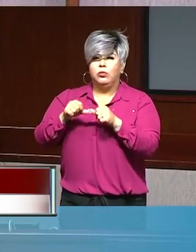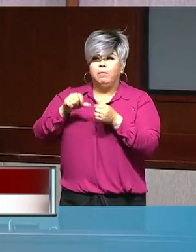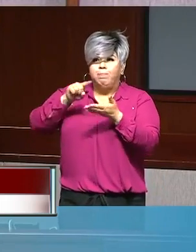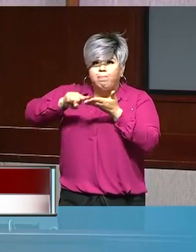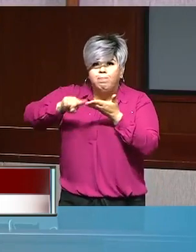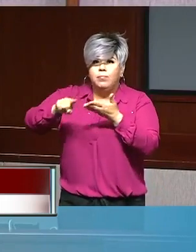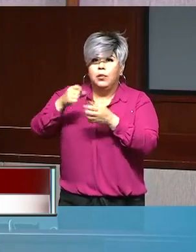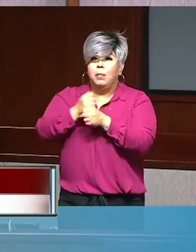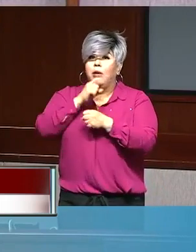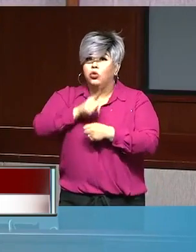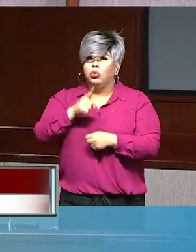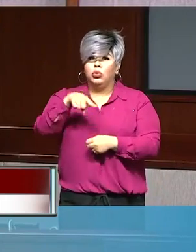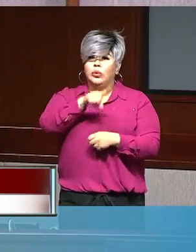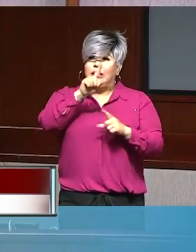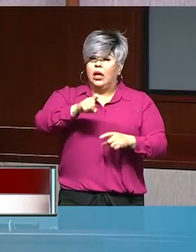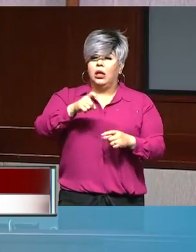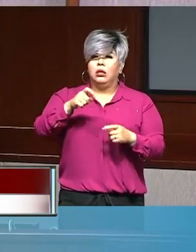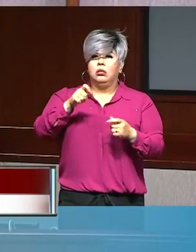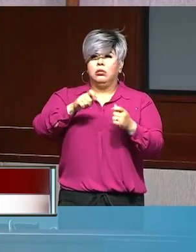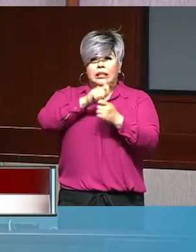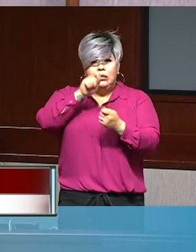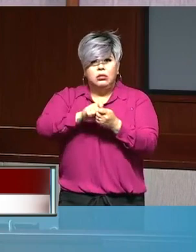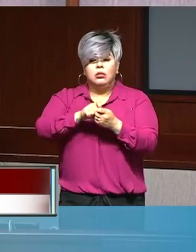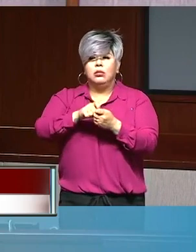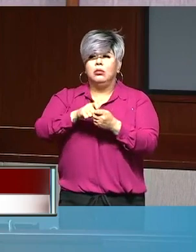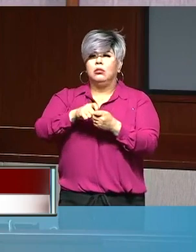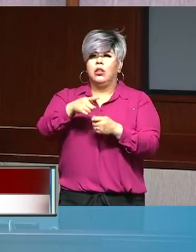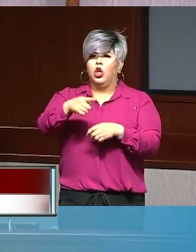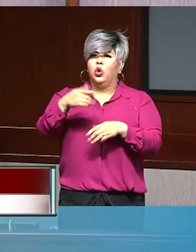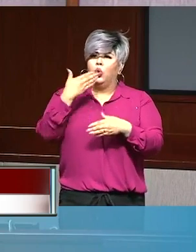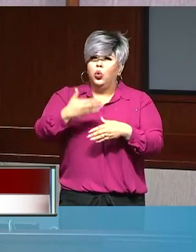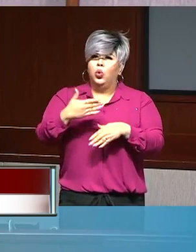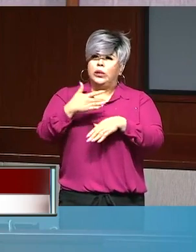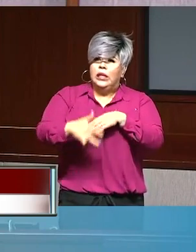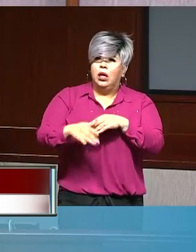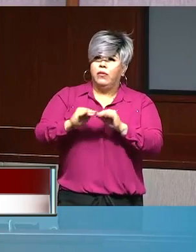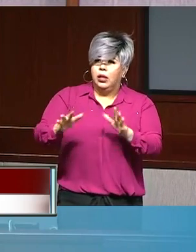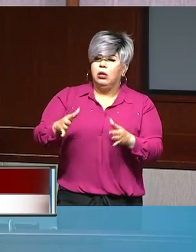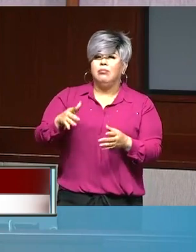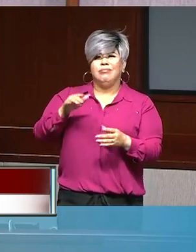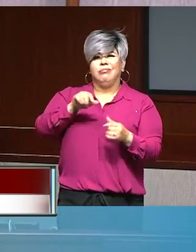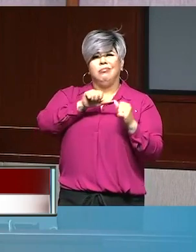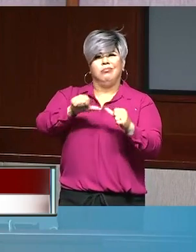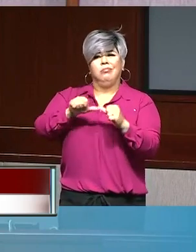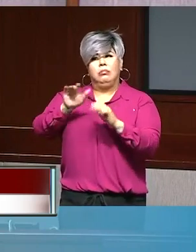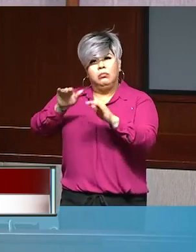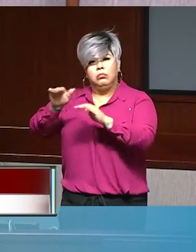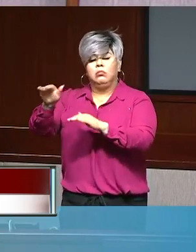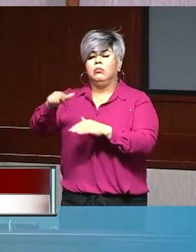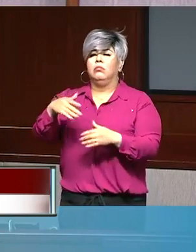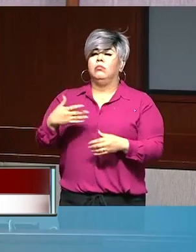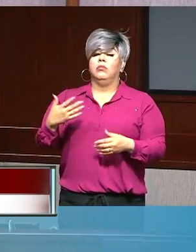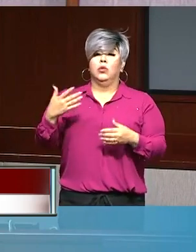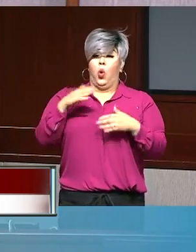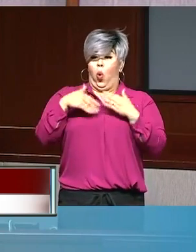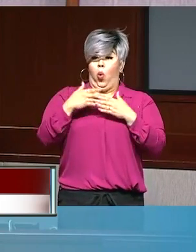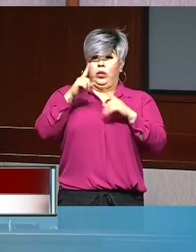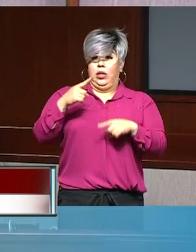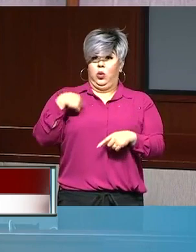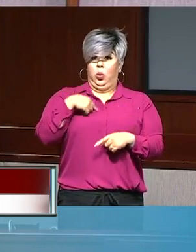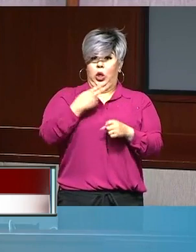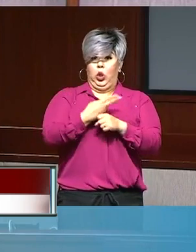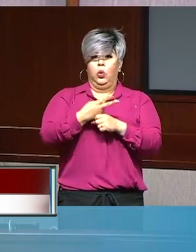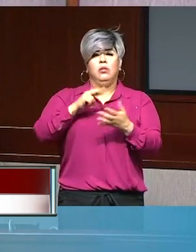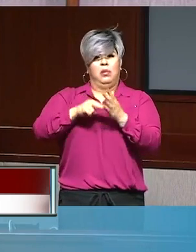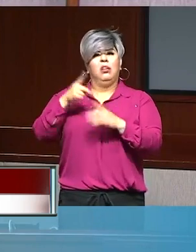the accuracy, the sensitivity, and the specificity of all of their tests. All of the ones that have been authorized by FDA